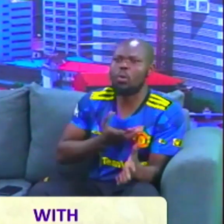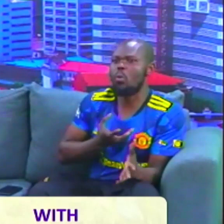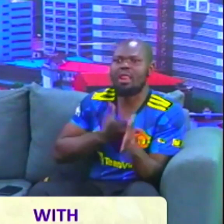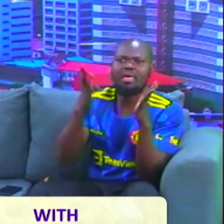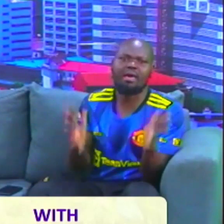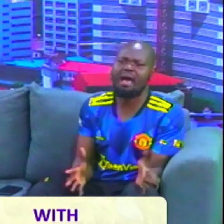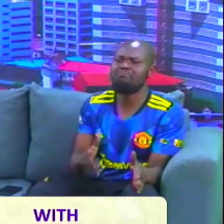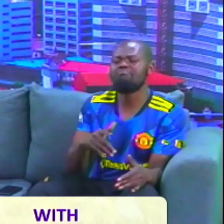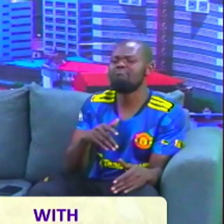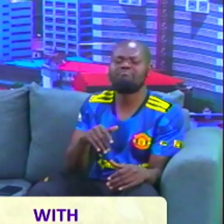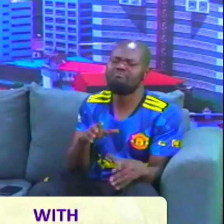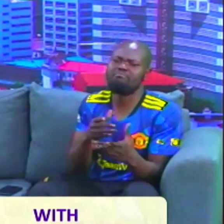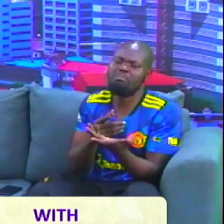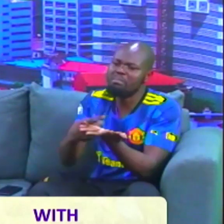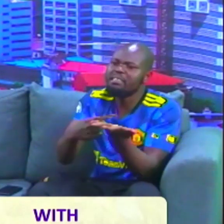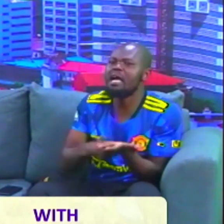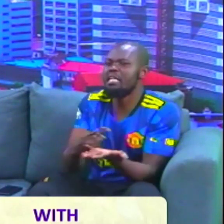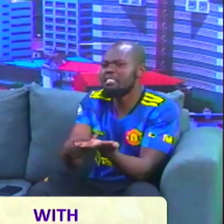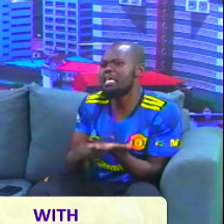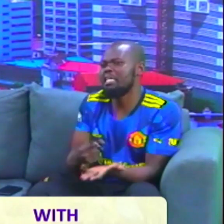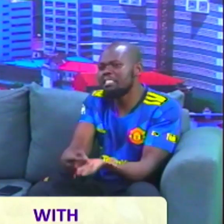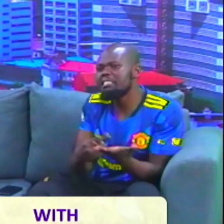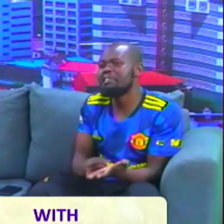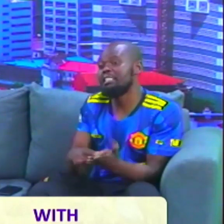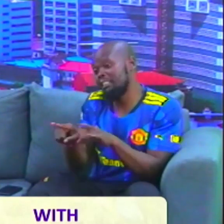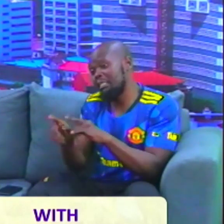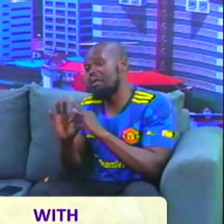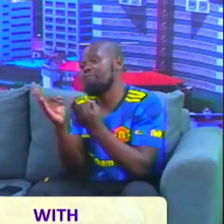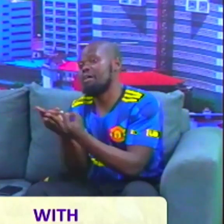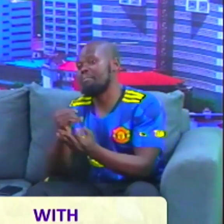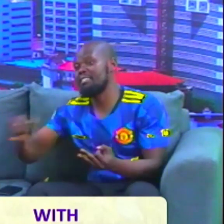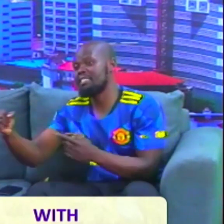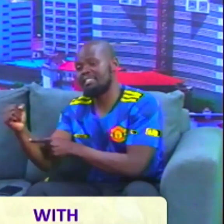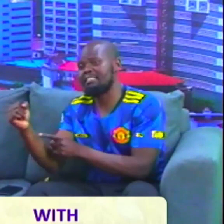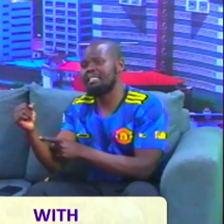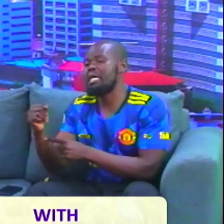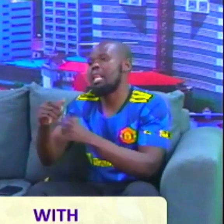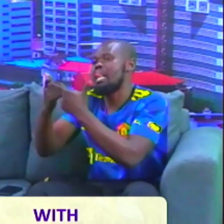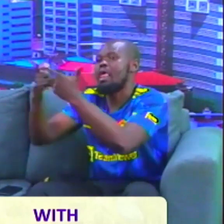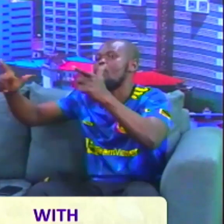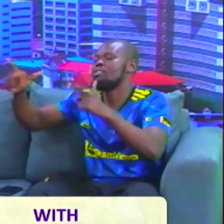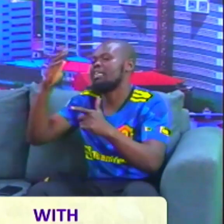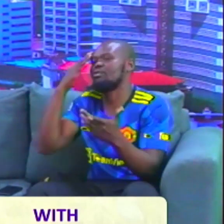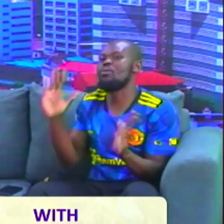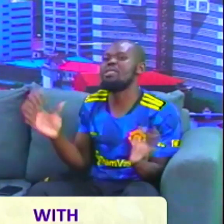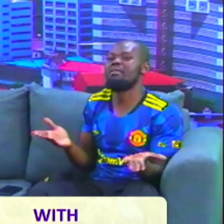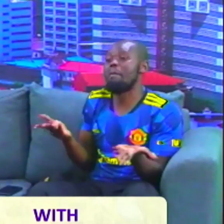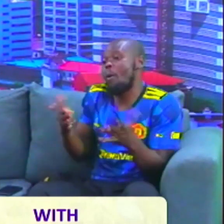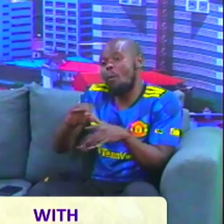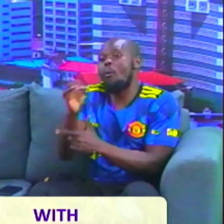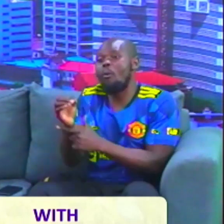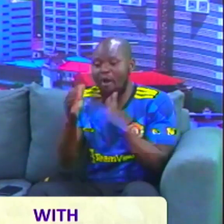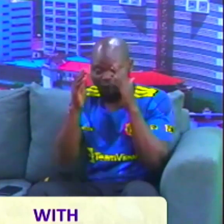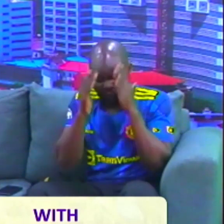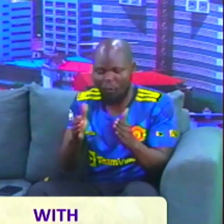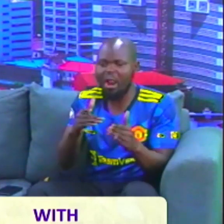to stay. But I think hata kama kusonga kwingine nadhani anaweza perform bado. But